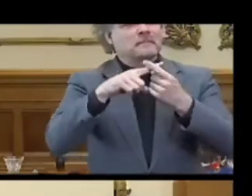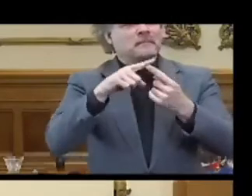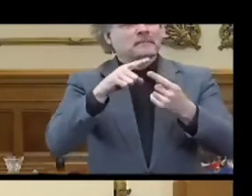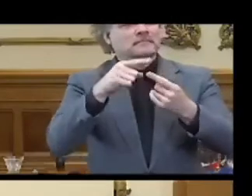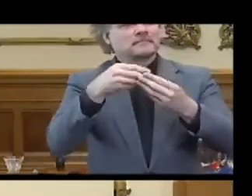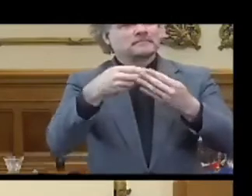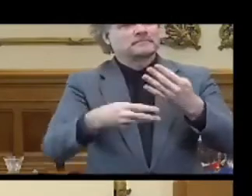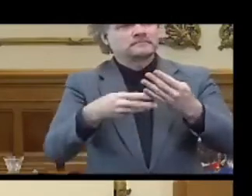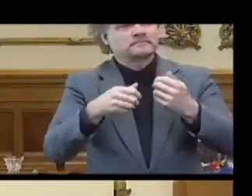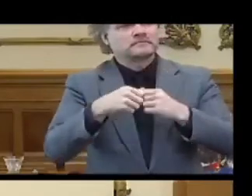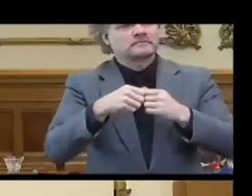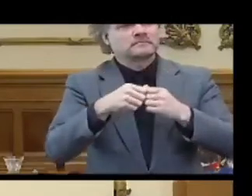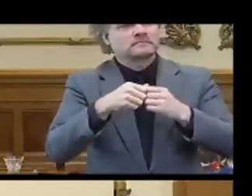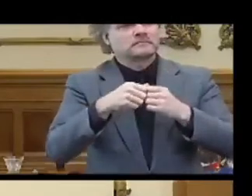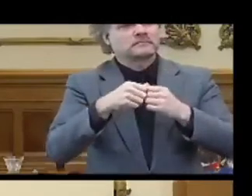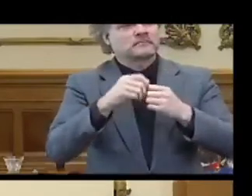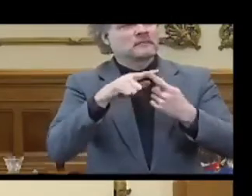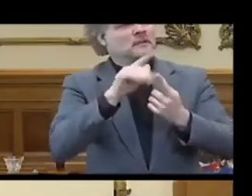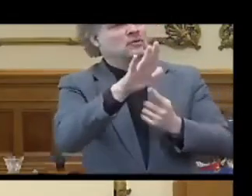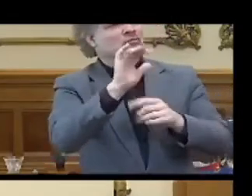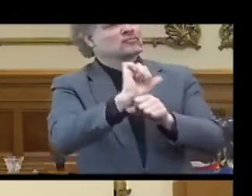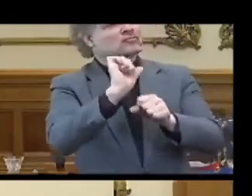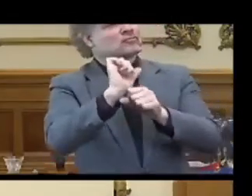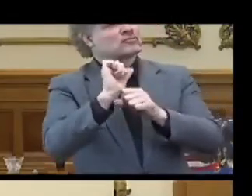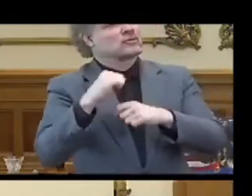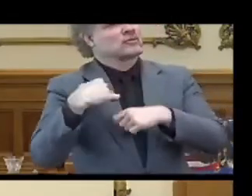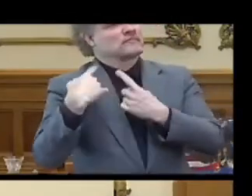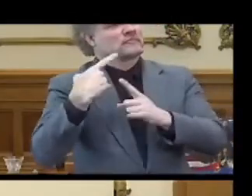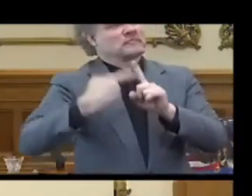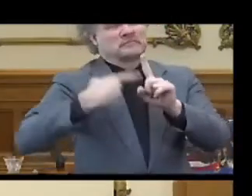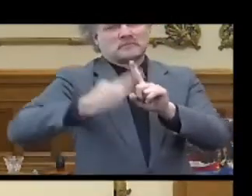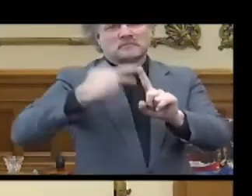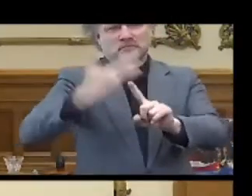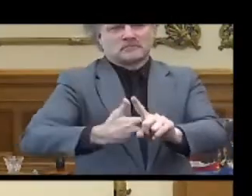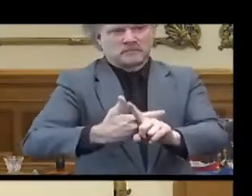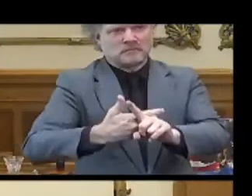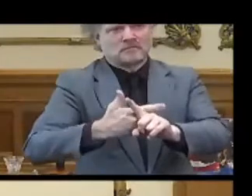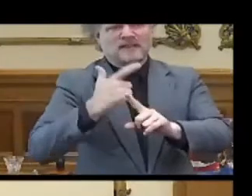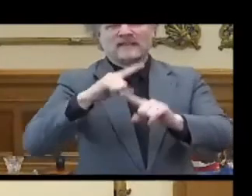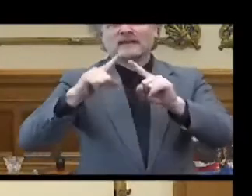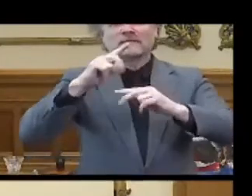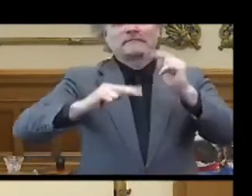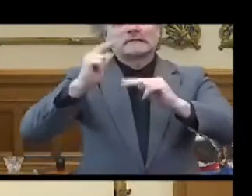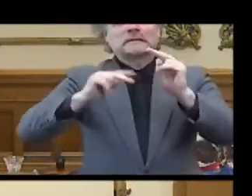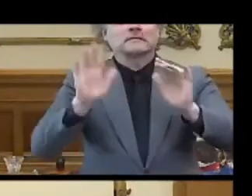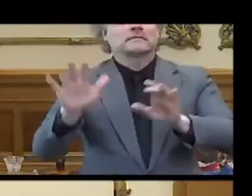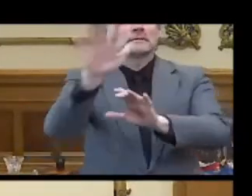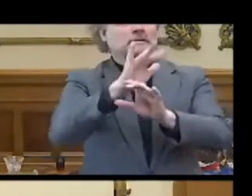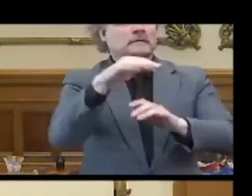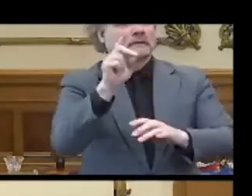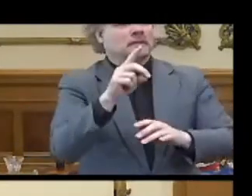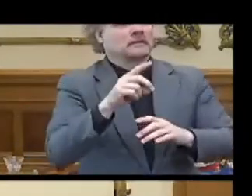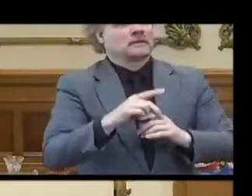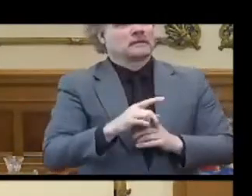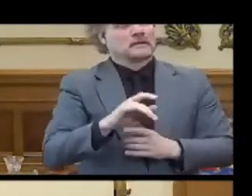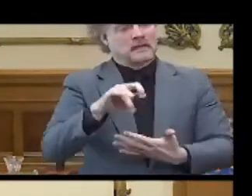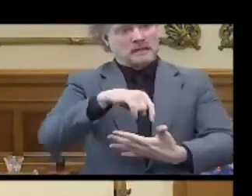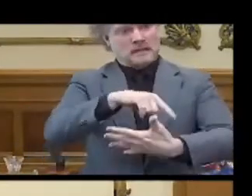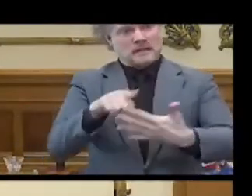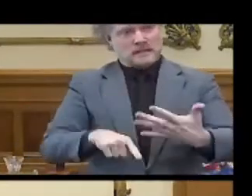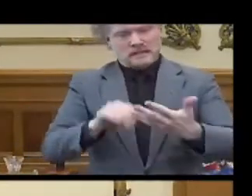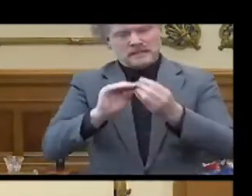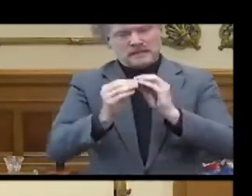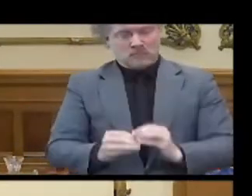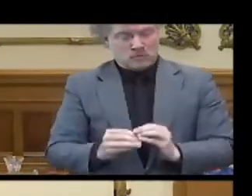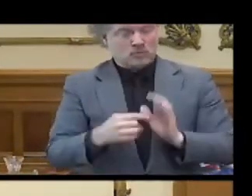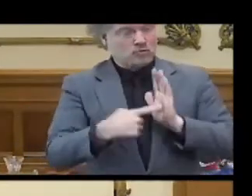on the job that you've been doing over the months in our facilities throughout the state of Indiana. But these numbers show